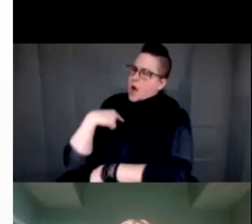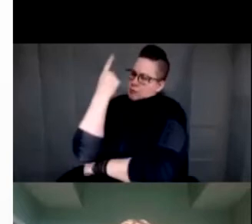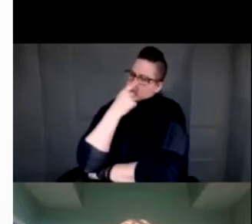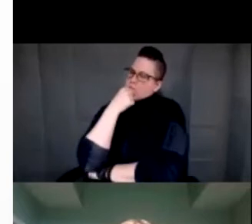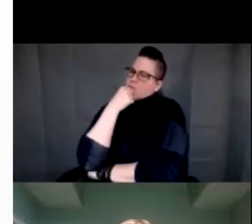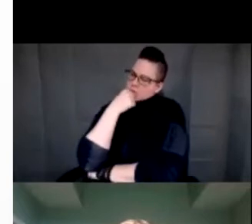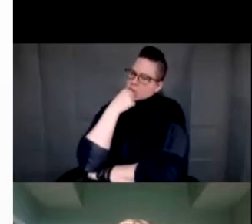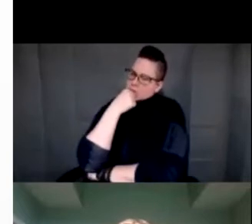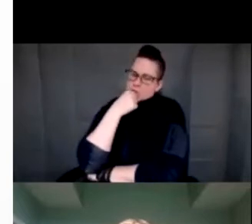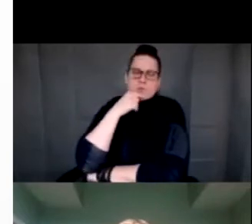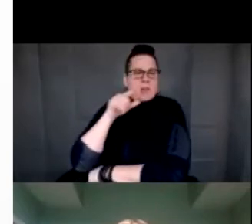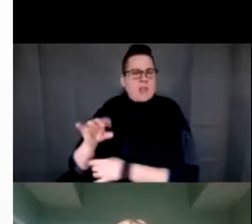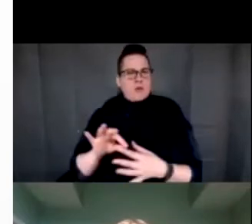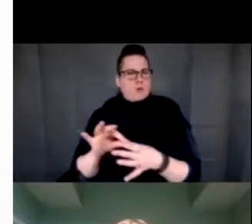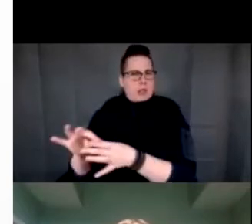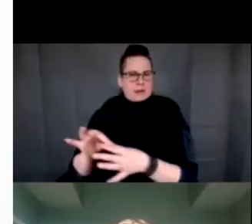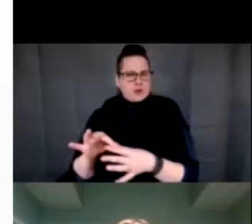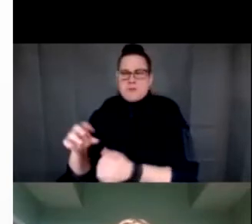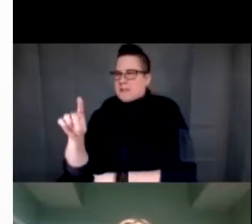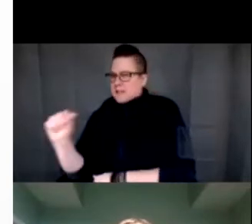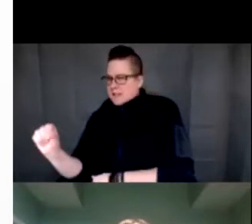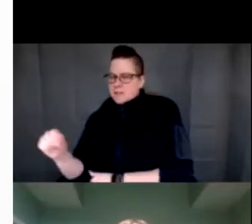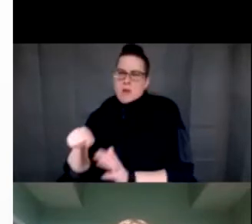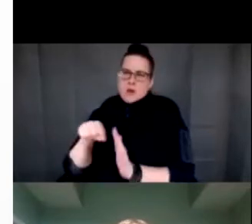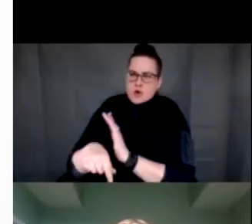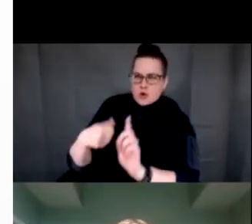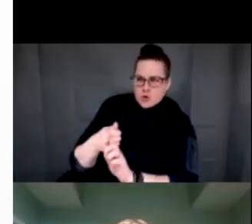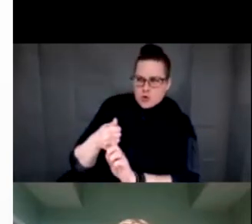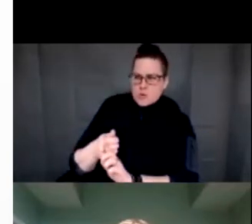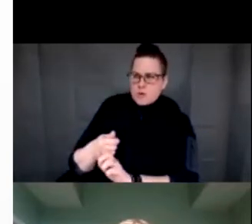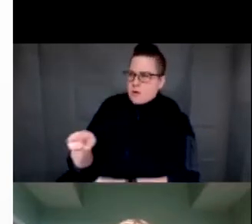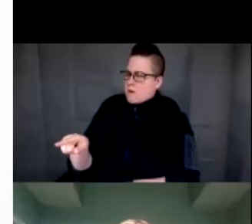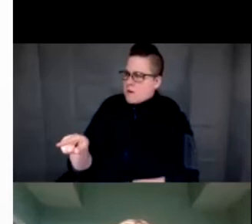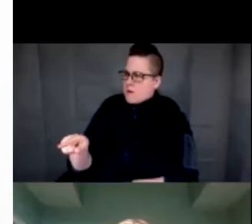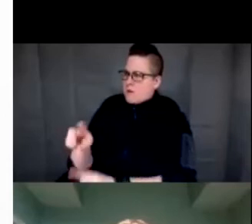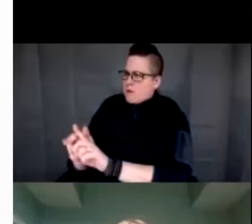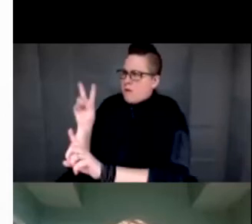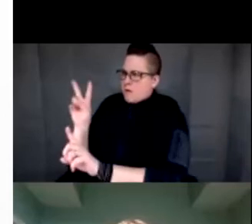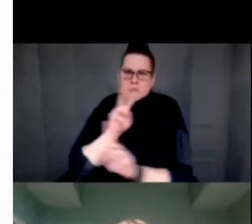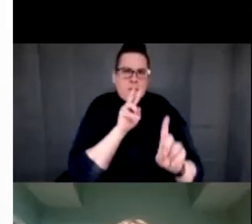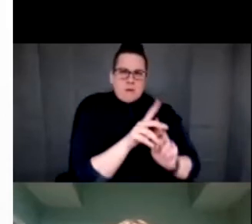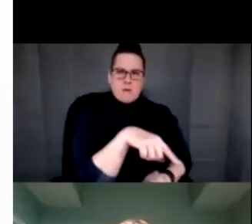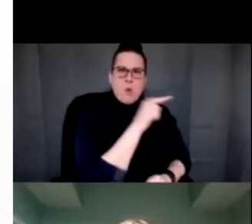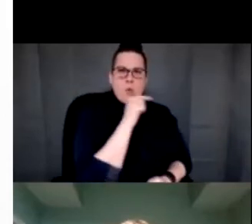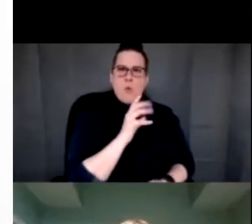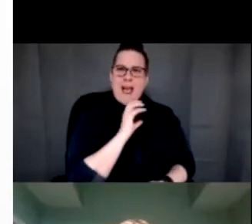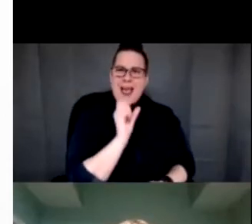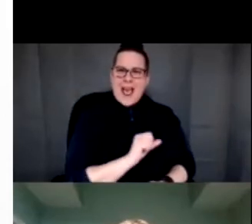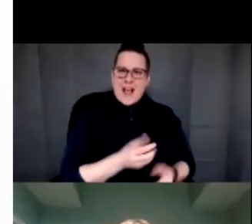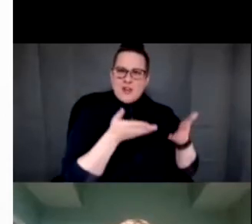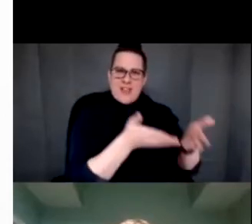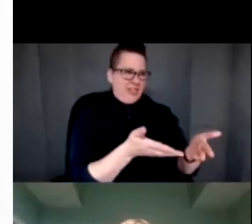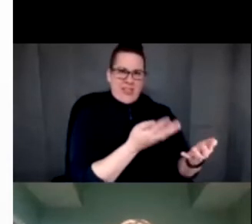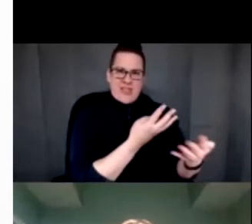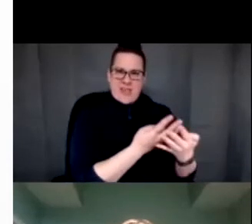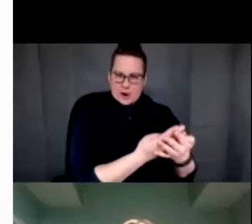that relationship and how it might apply to a group of individuals who are aging in place in a setting